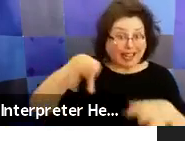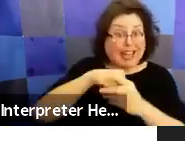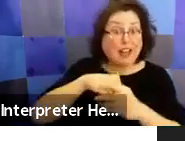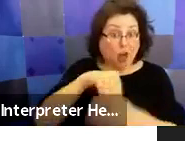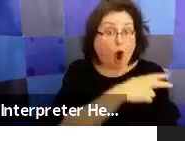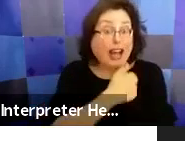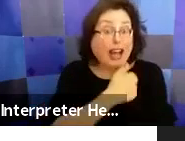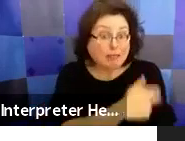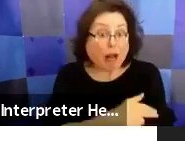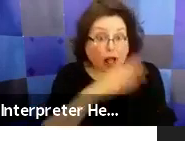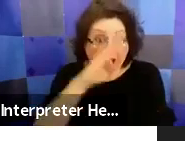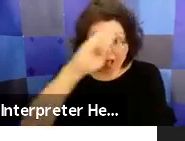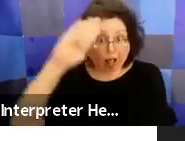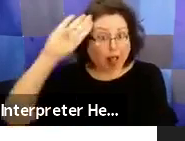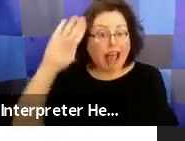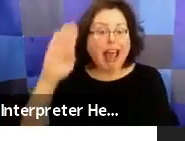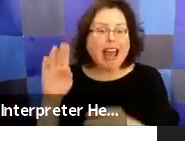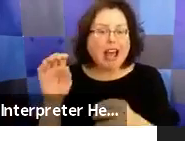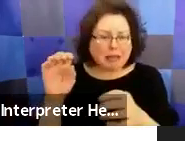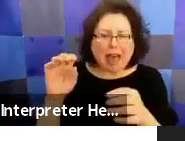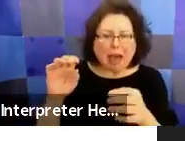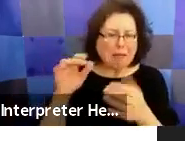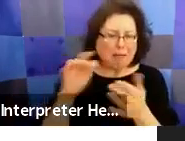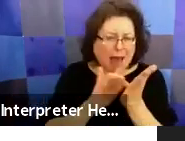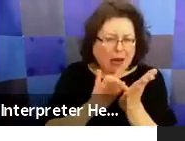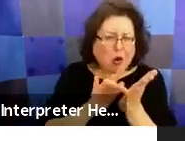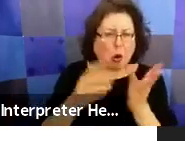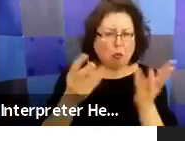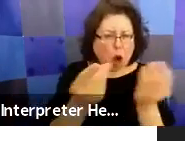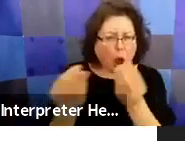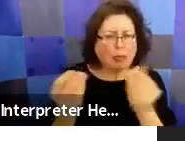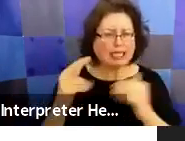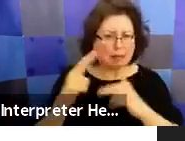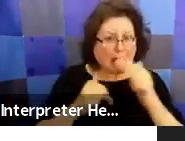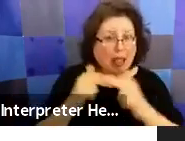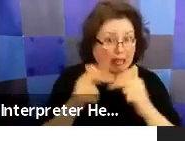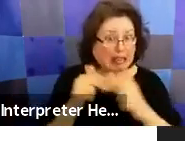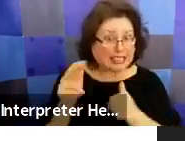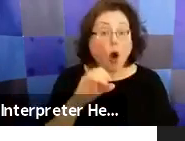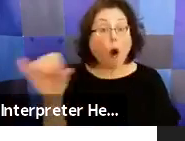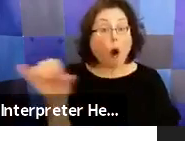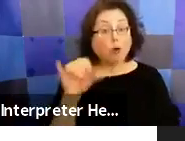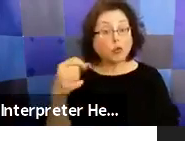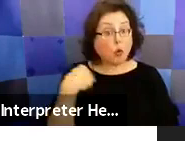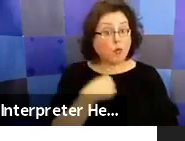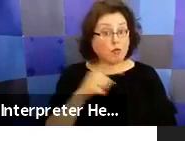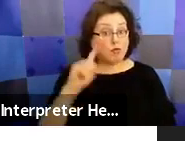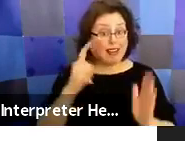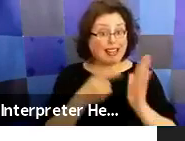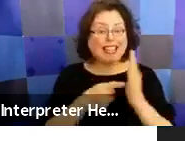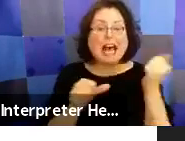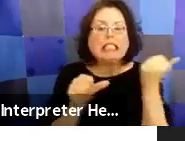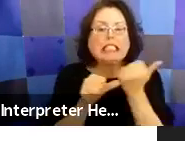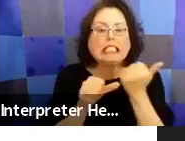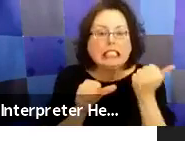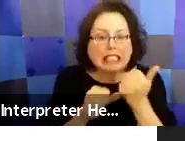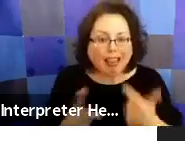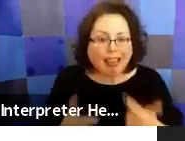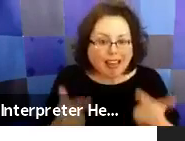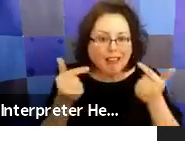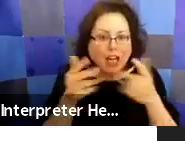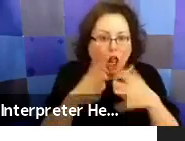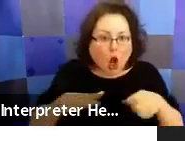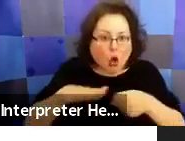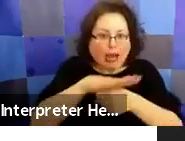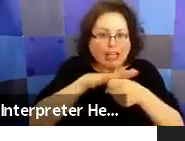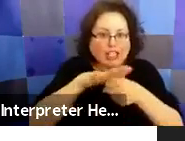and medical properties and buildings. And also, we recognize that assisted living locations and